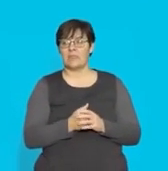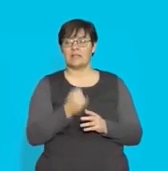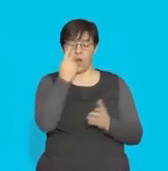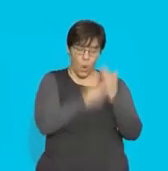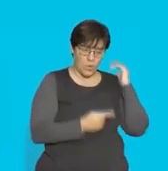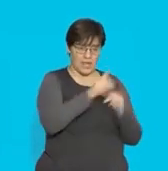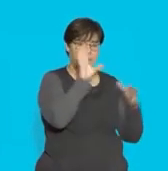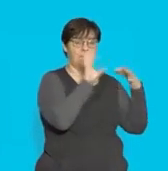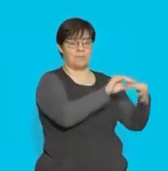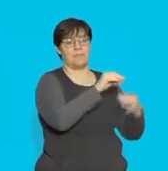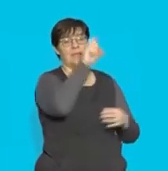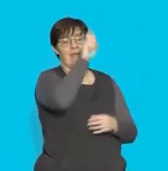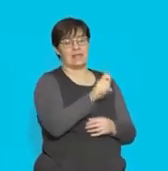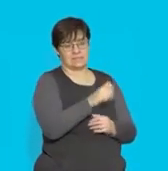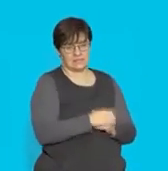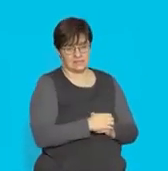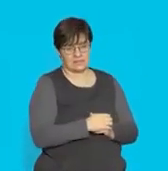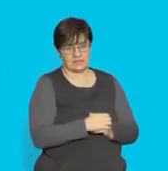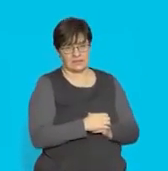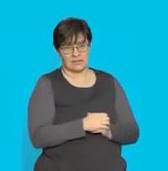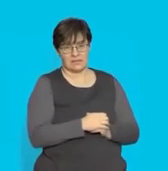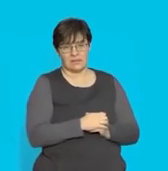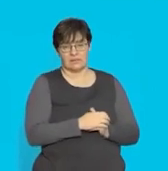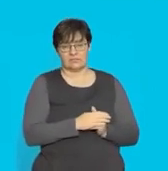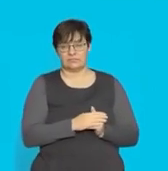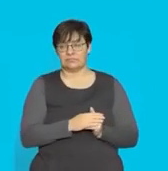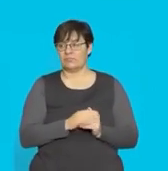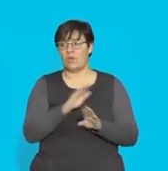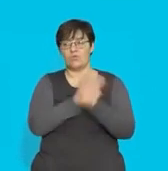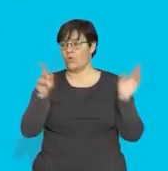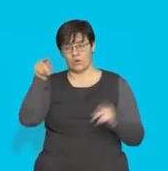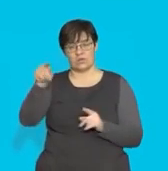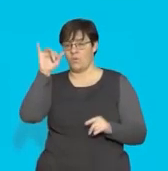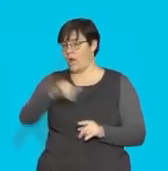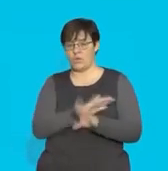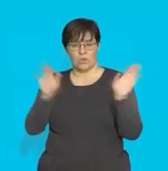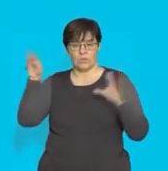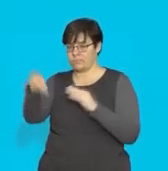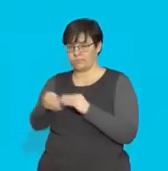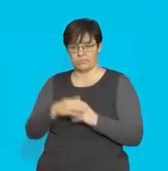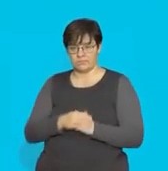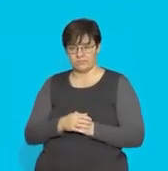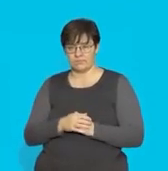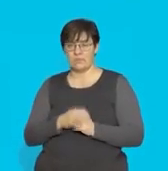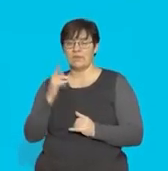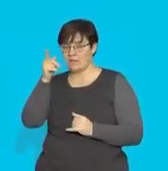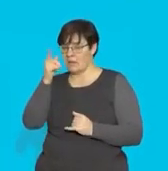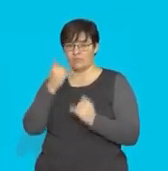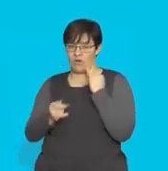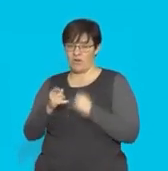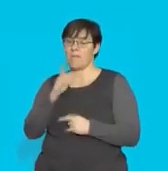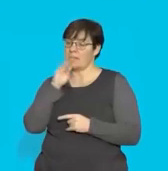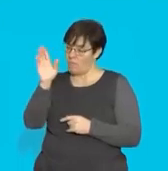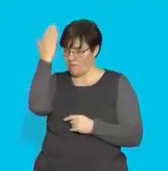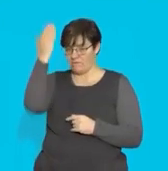it's an X-linked characteristic. It can only be found in the X chromosome and not on the Y chromosome. So that would be